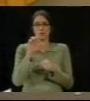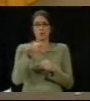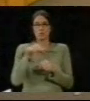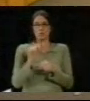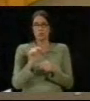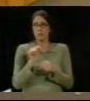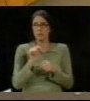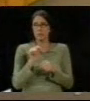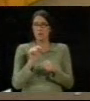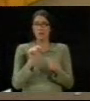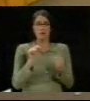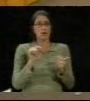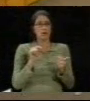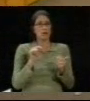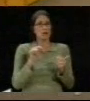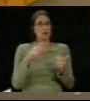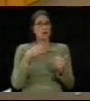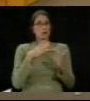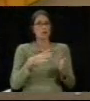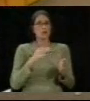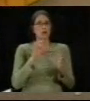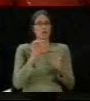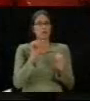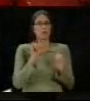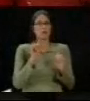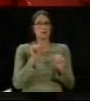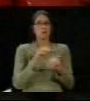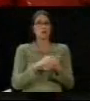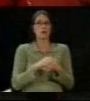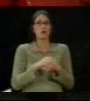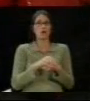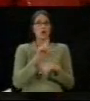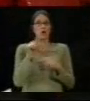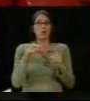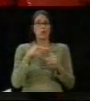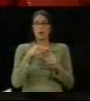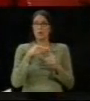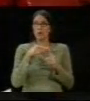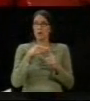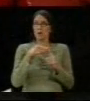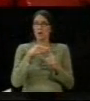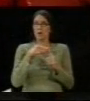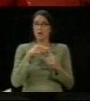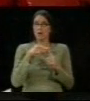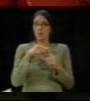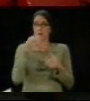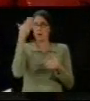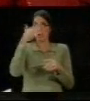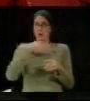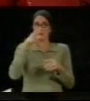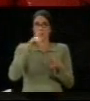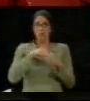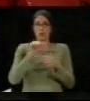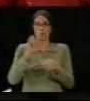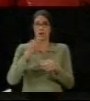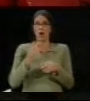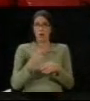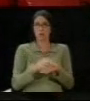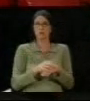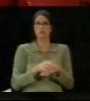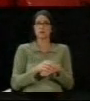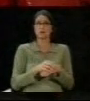Commissioner, if I may, sure. When we stood before you in August,